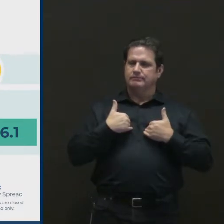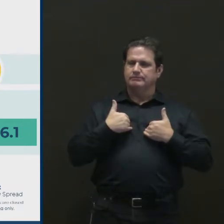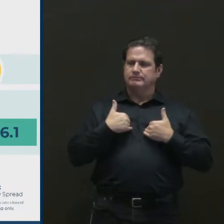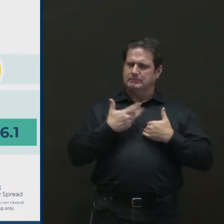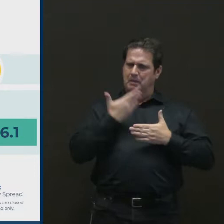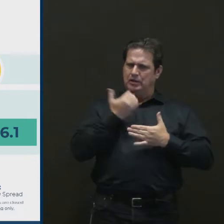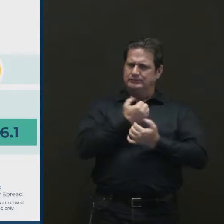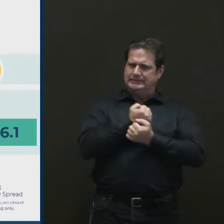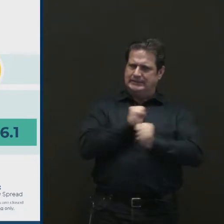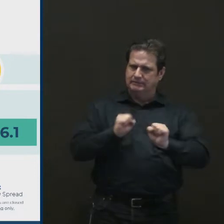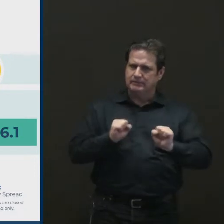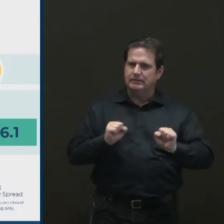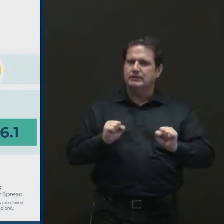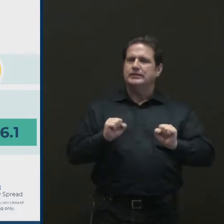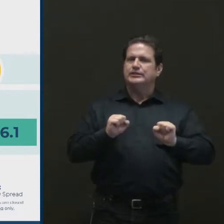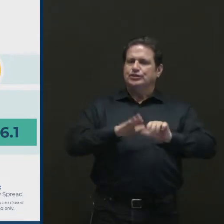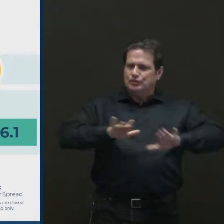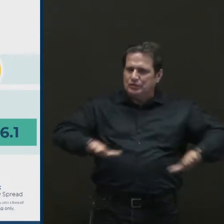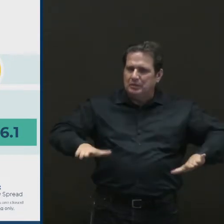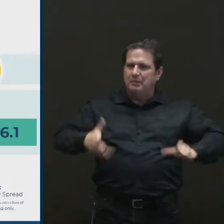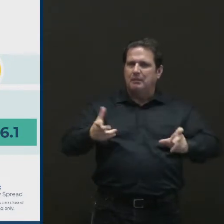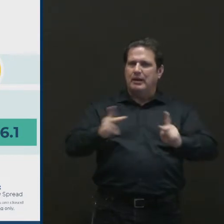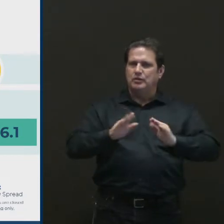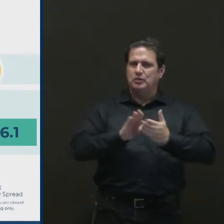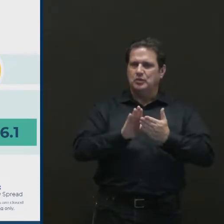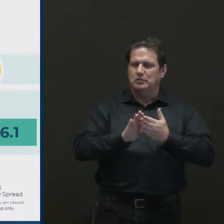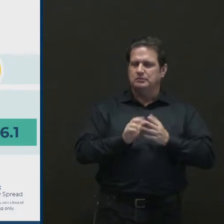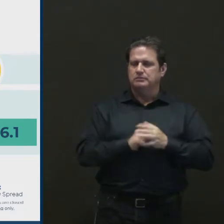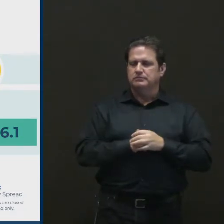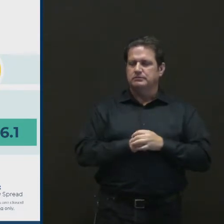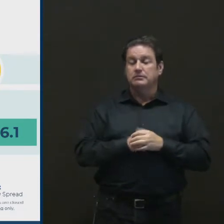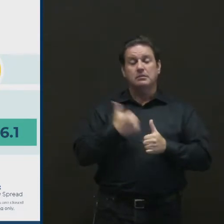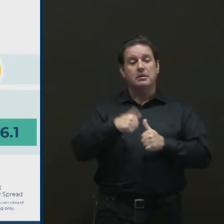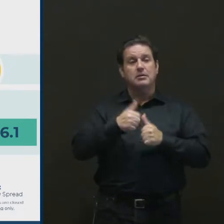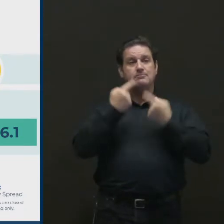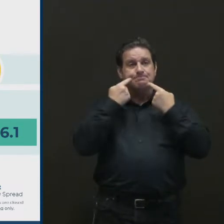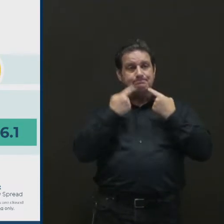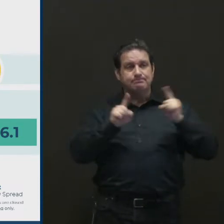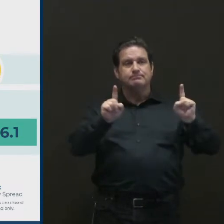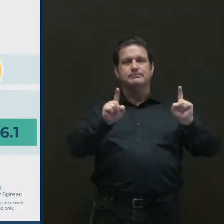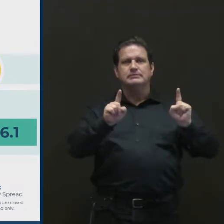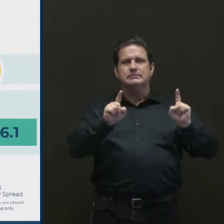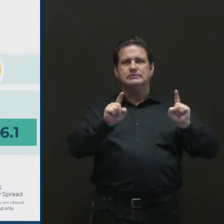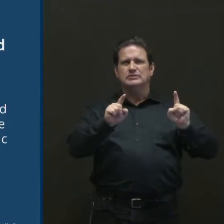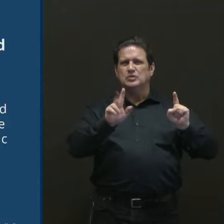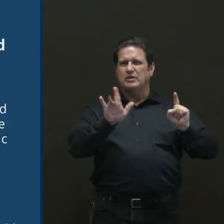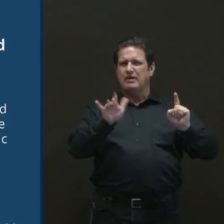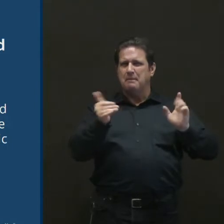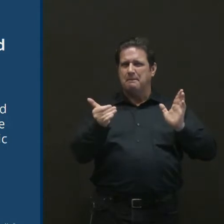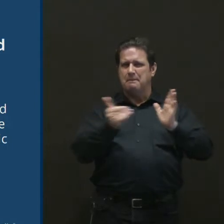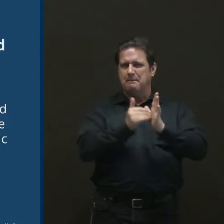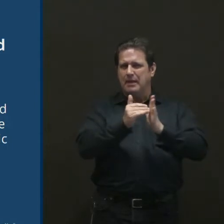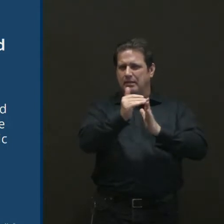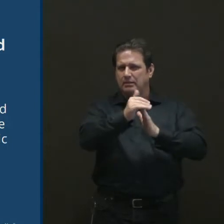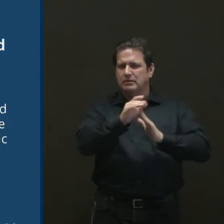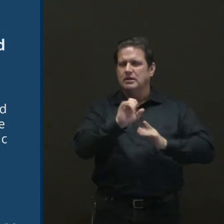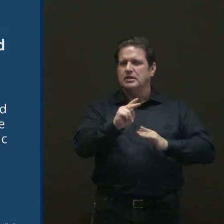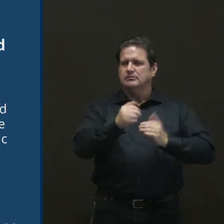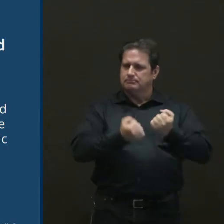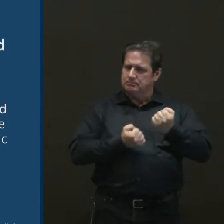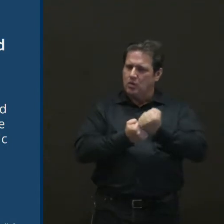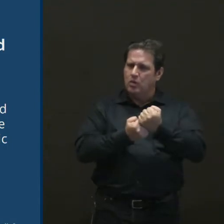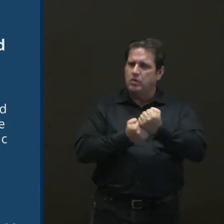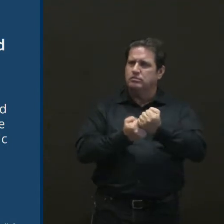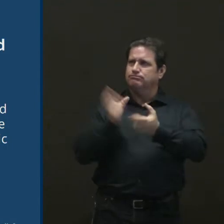safety in bringing children back to school. You'll remember that we announced a $25 million support fund for